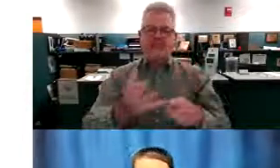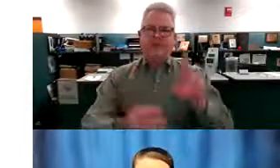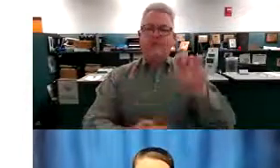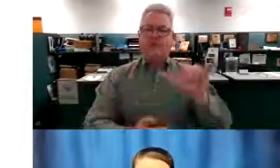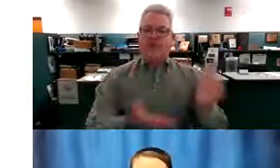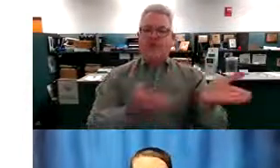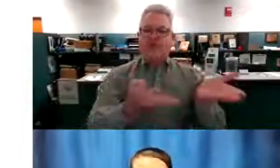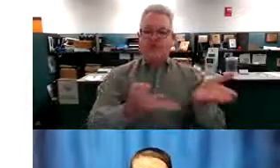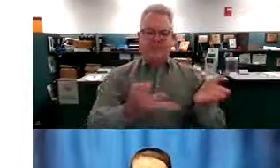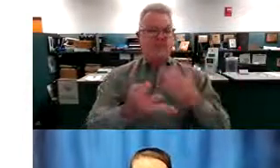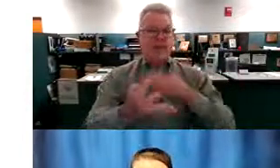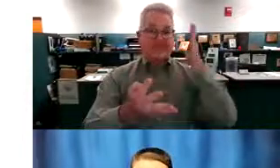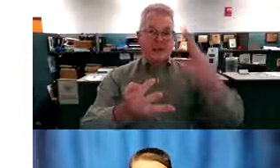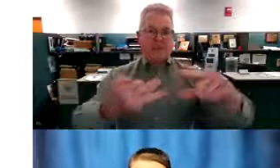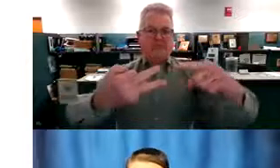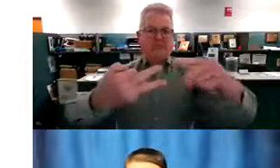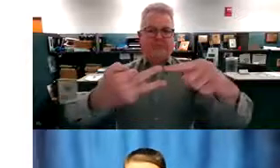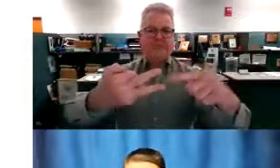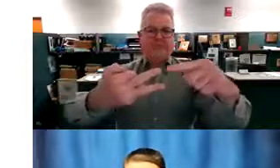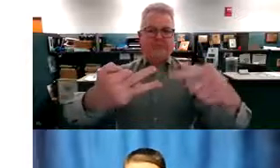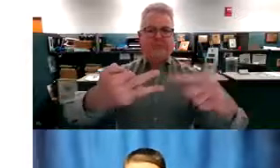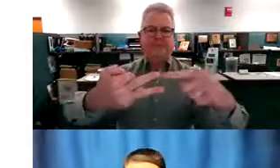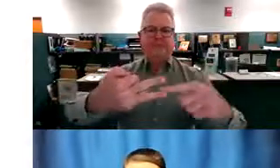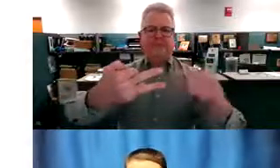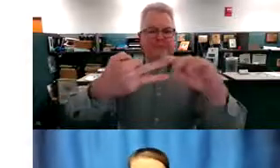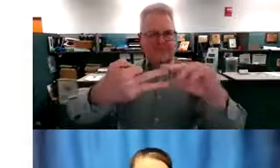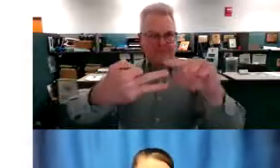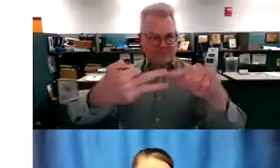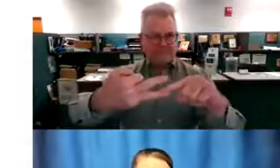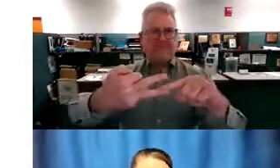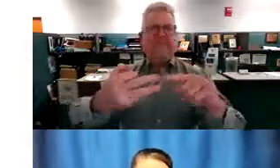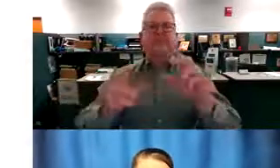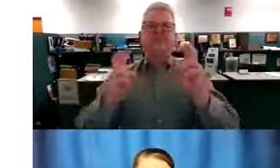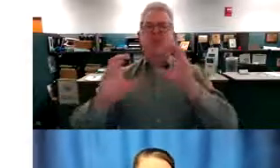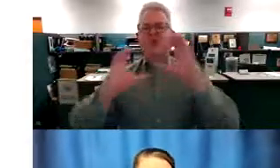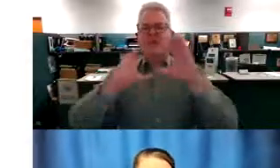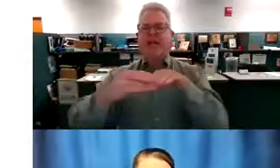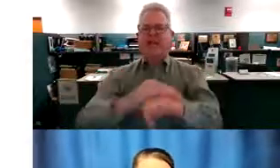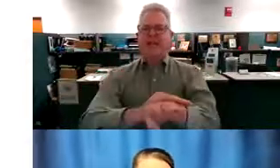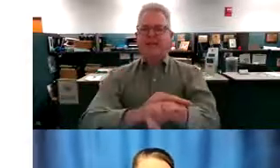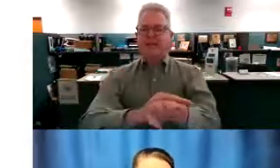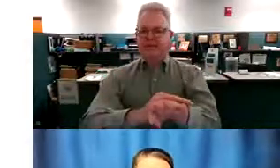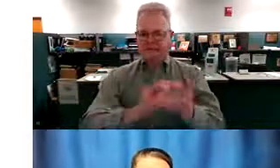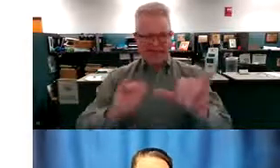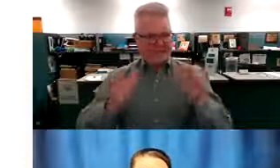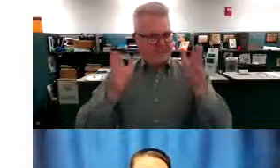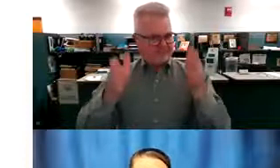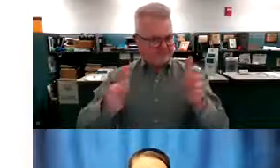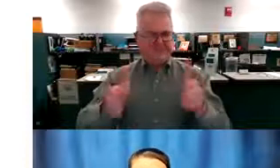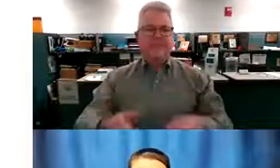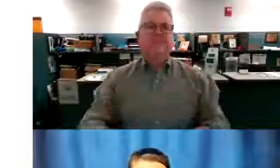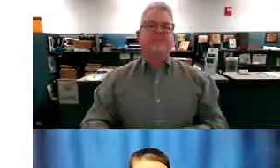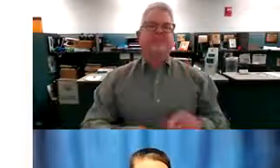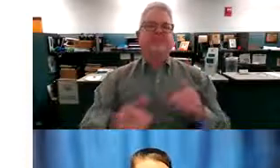public funding, and the next one is private, and then the last is services. So I'm looking at the last 2 of the 4, which